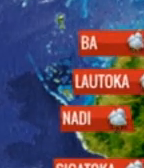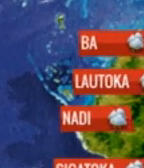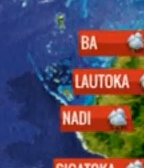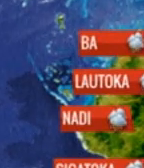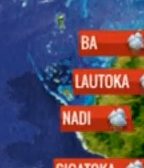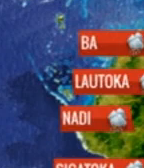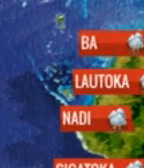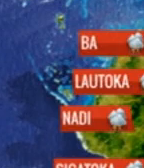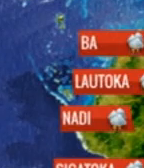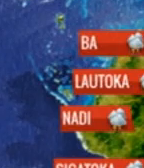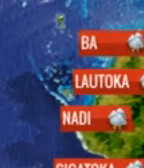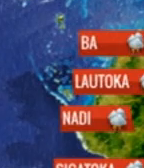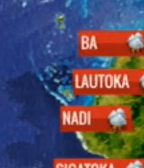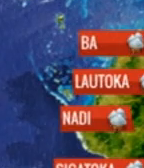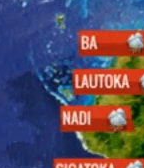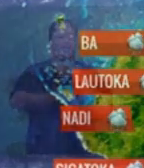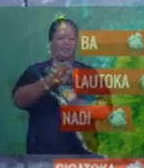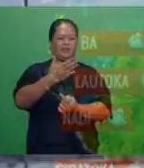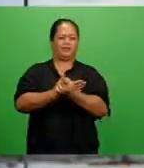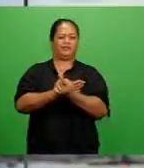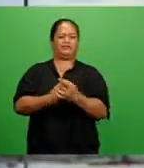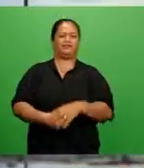thunderstorms.